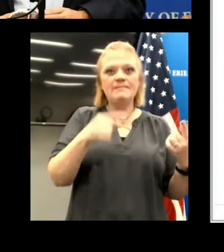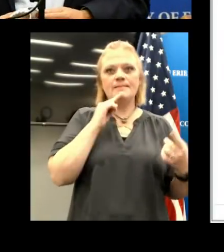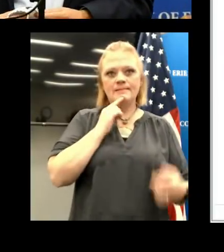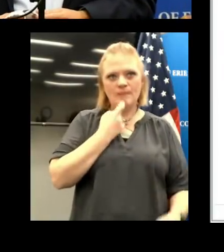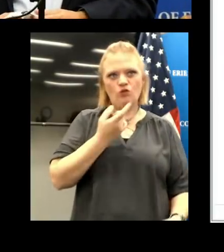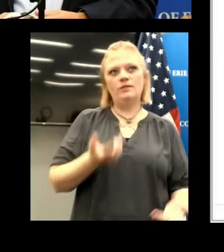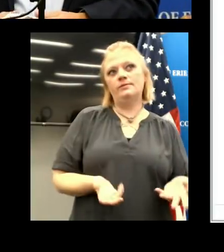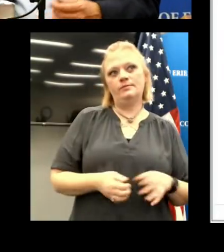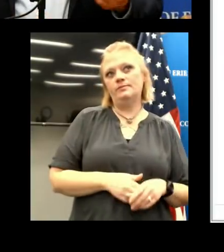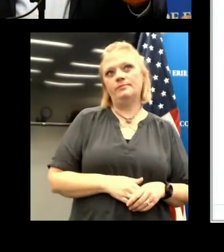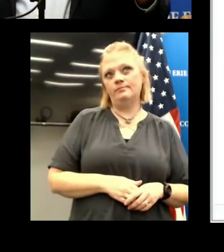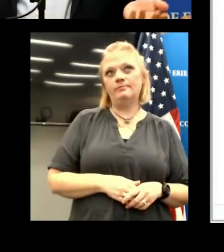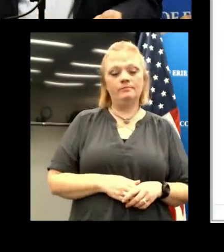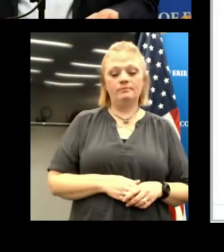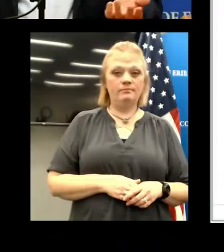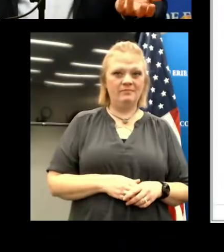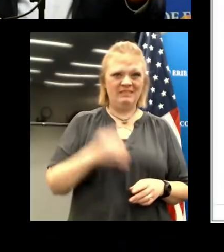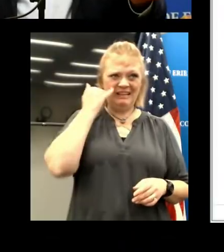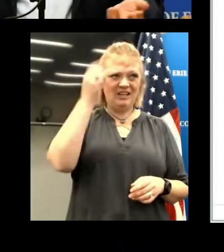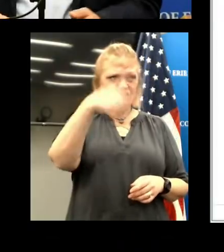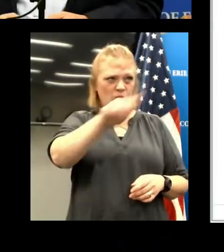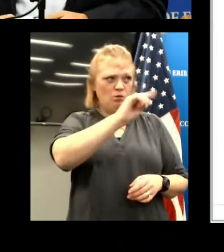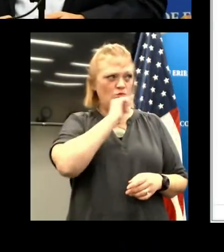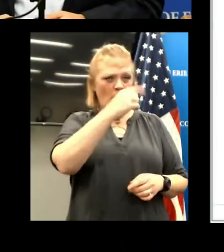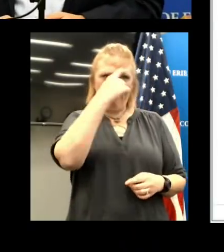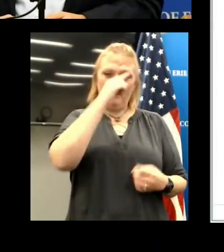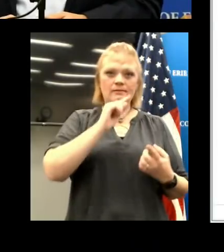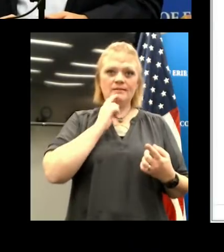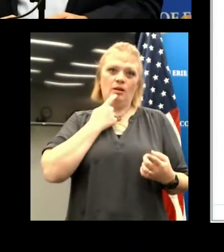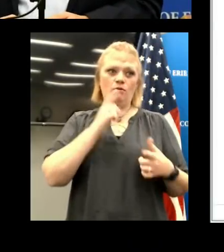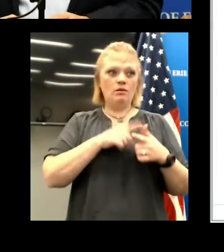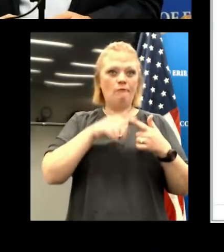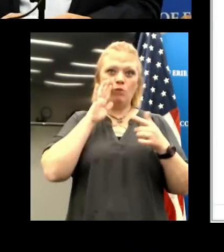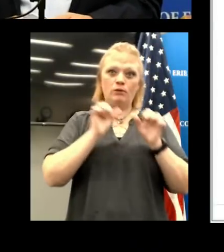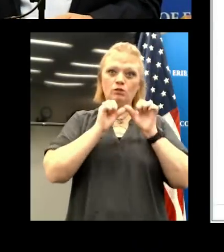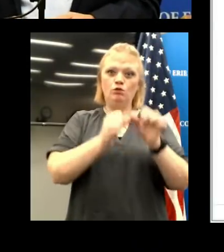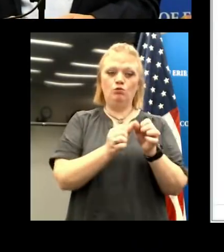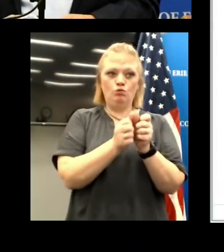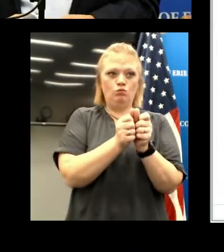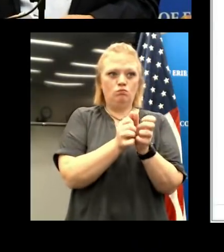serious. And unless we take it seriously, we're going to have continued growth.